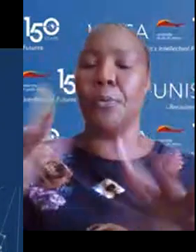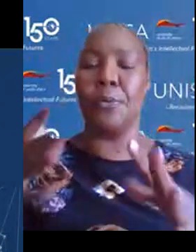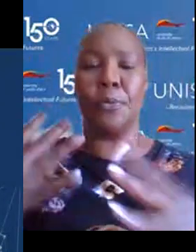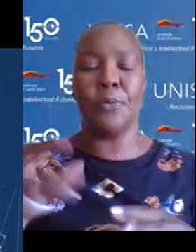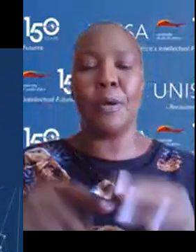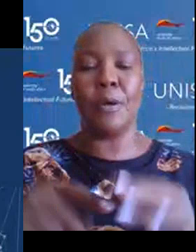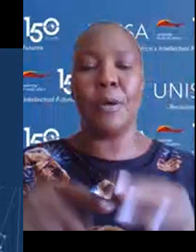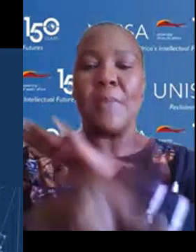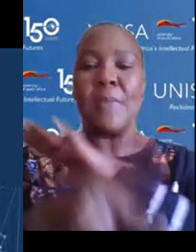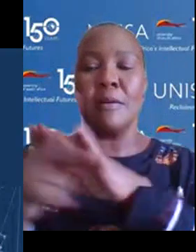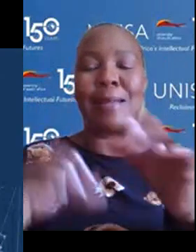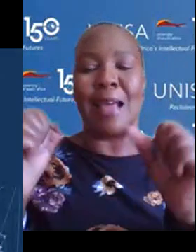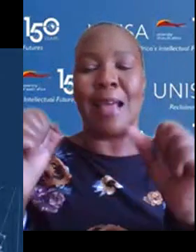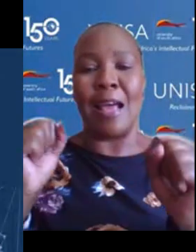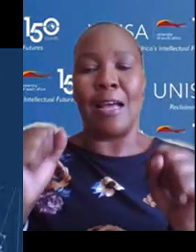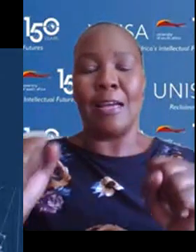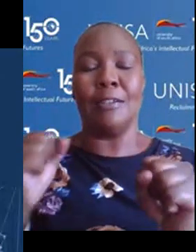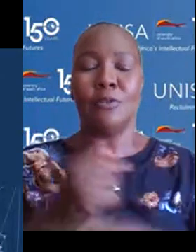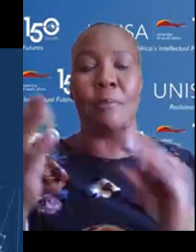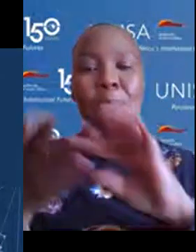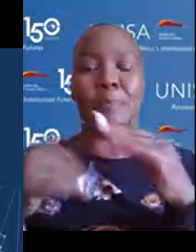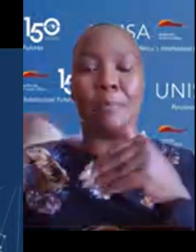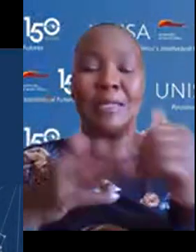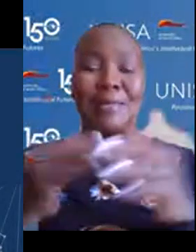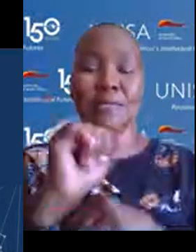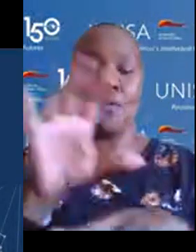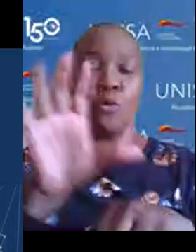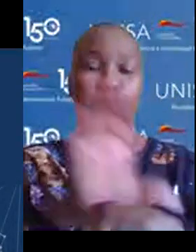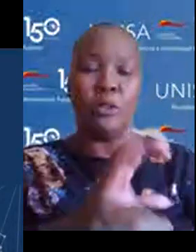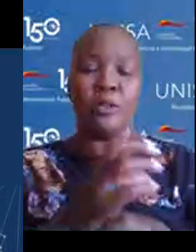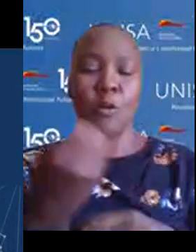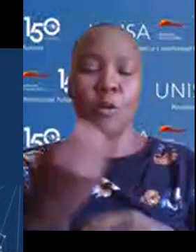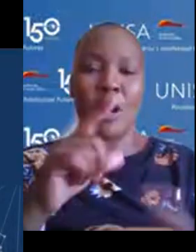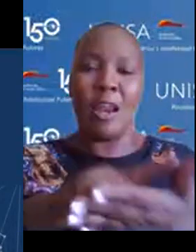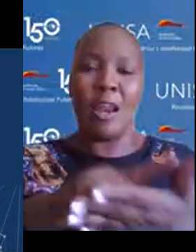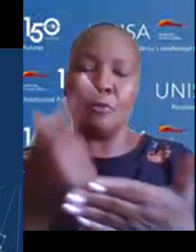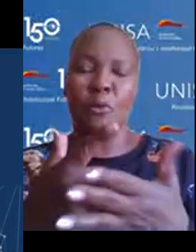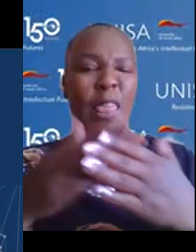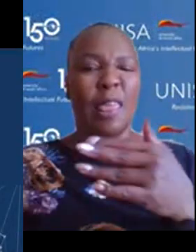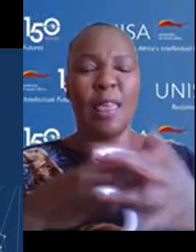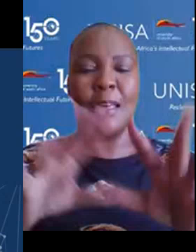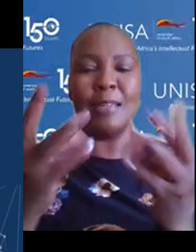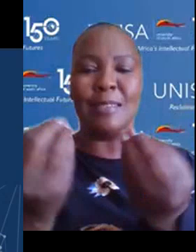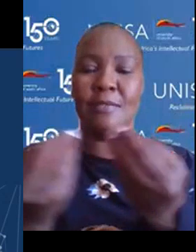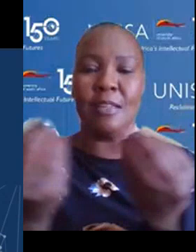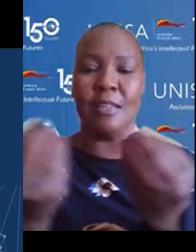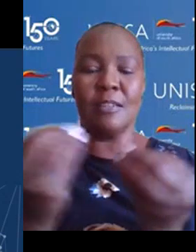primary hardware parts makes up your computer, or even your laptop, or any device for that matter,